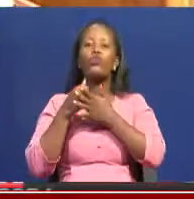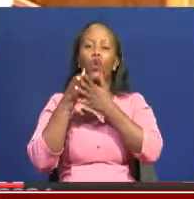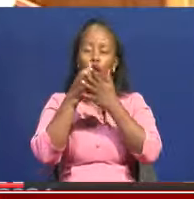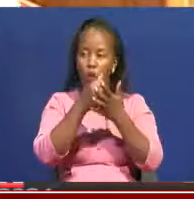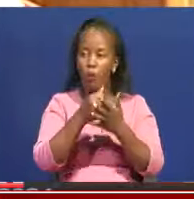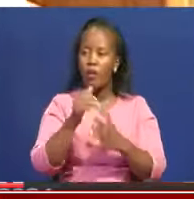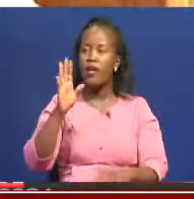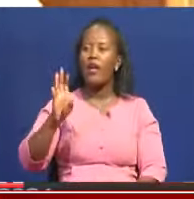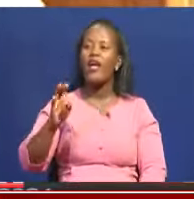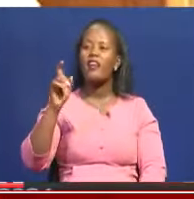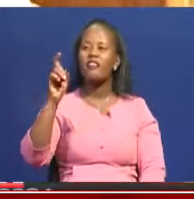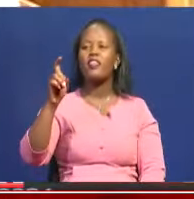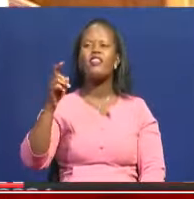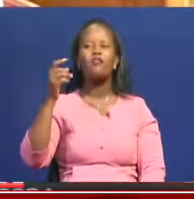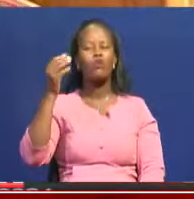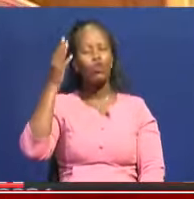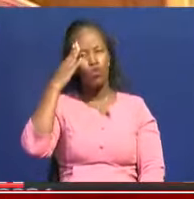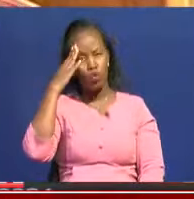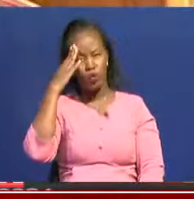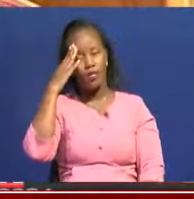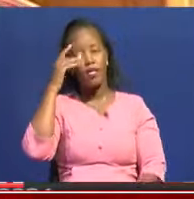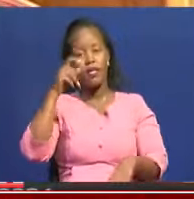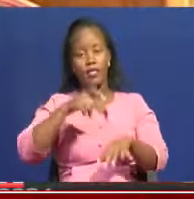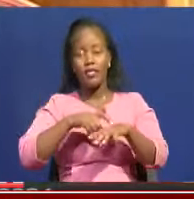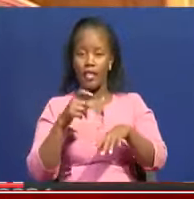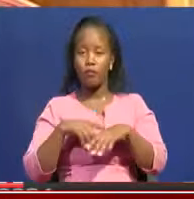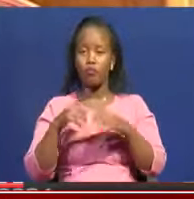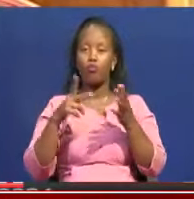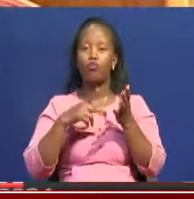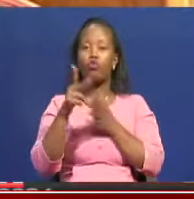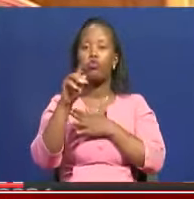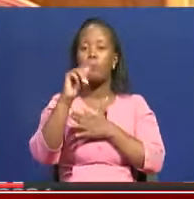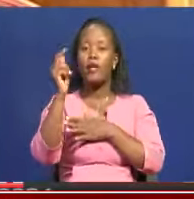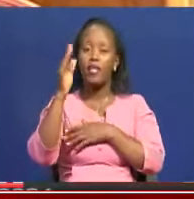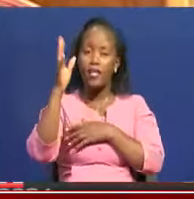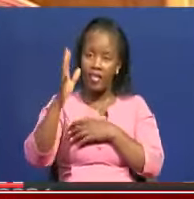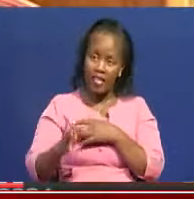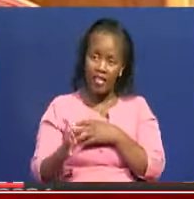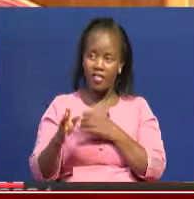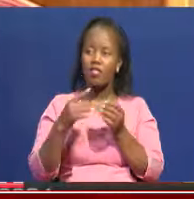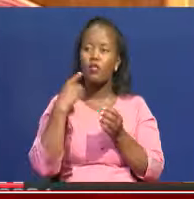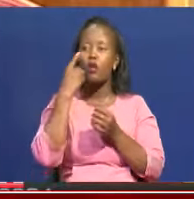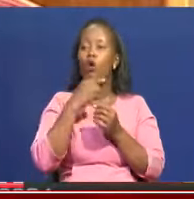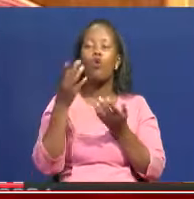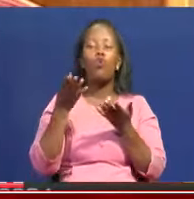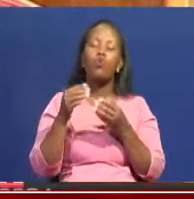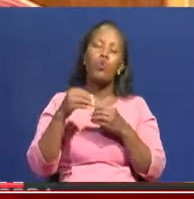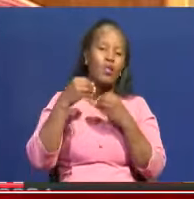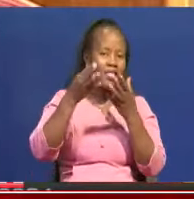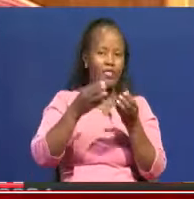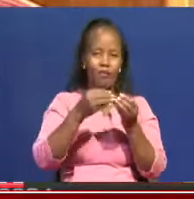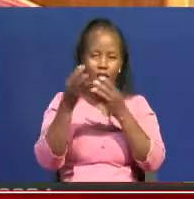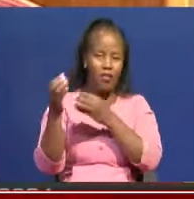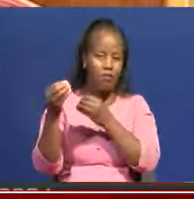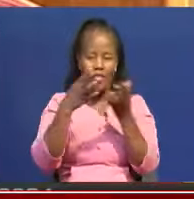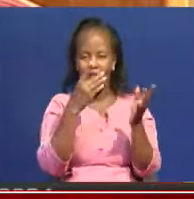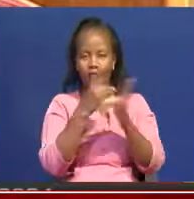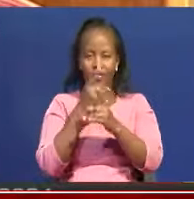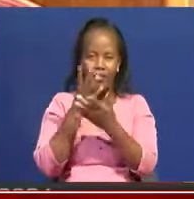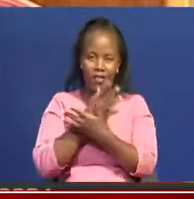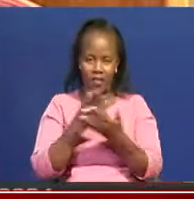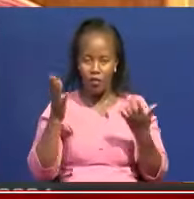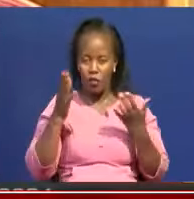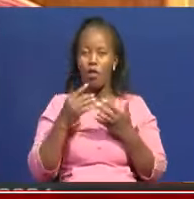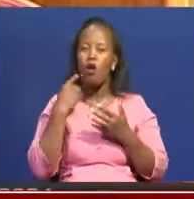Speaker, that it is time to pay Kenyans who supplied to us government, who went and